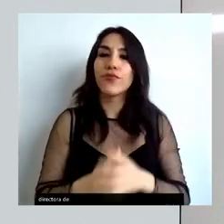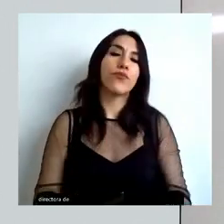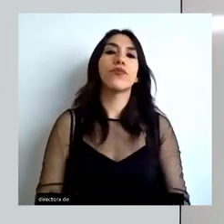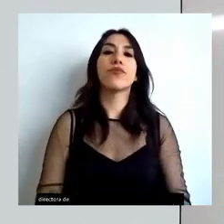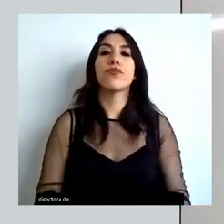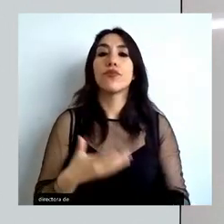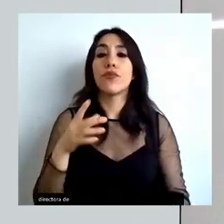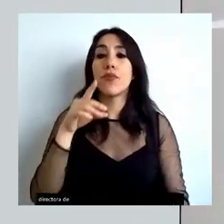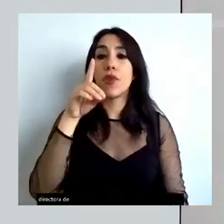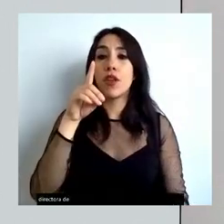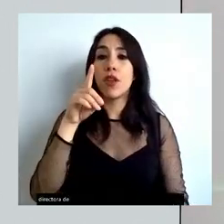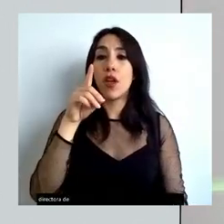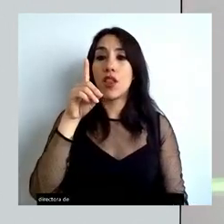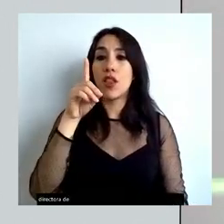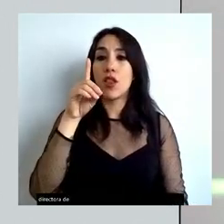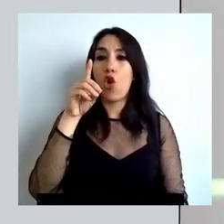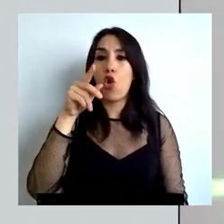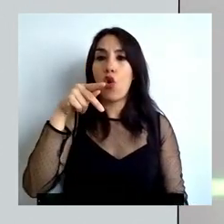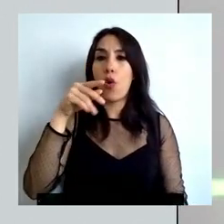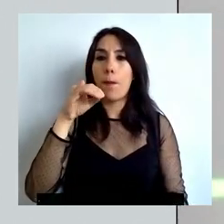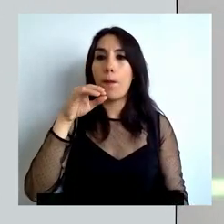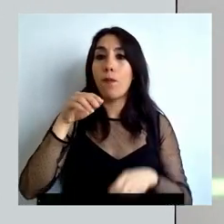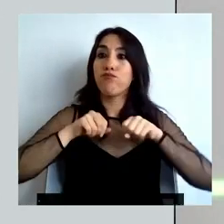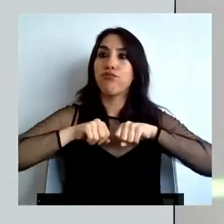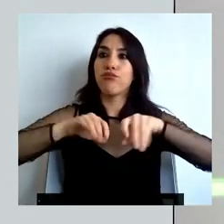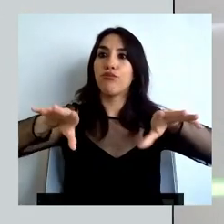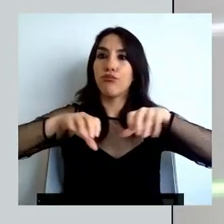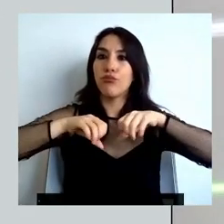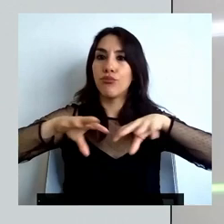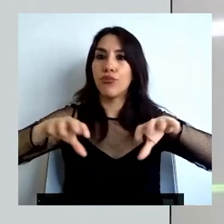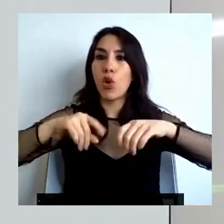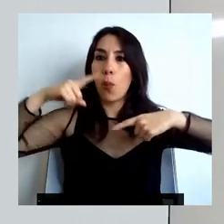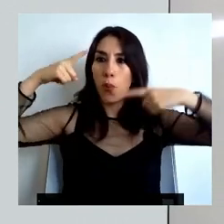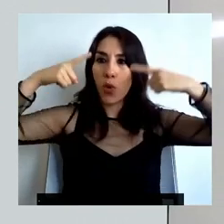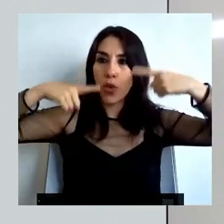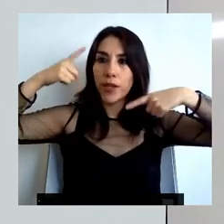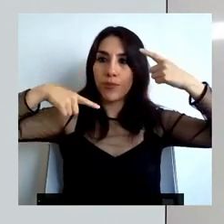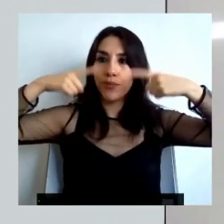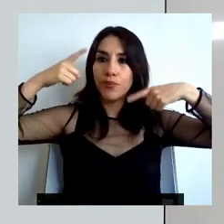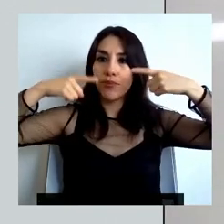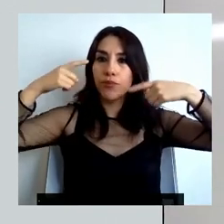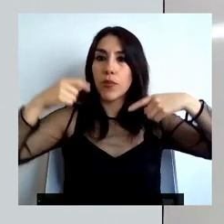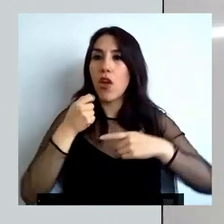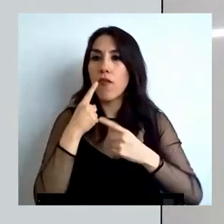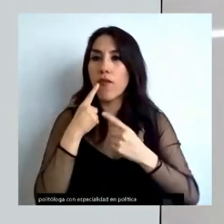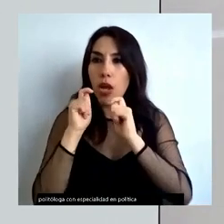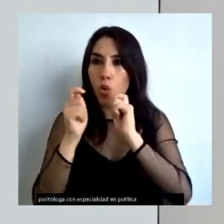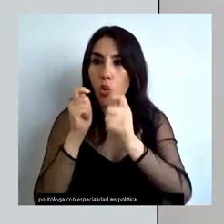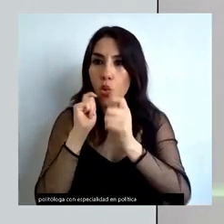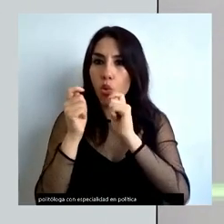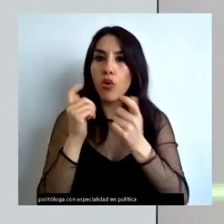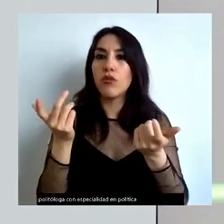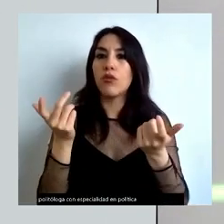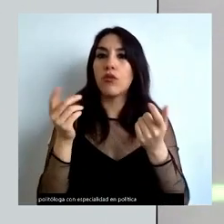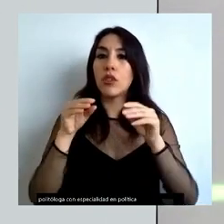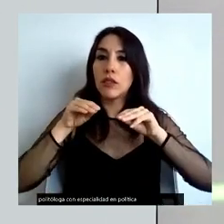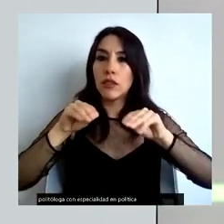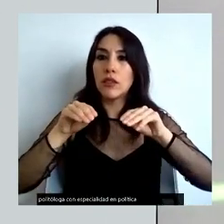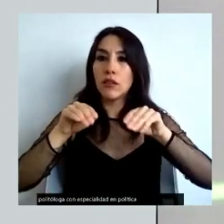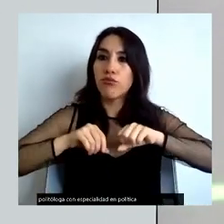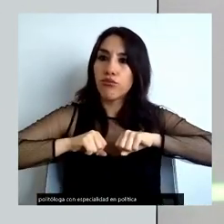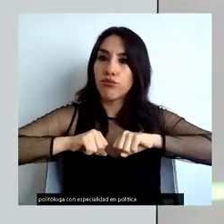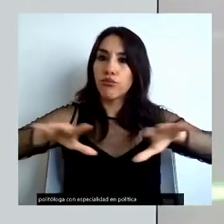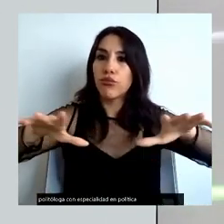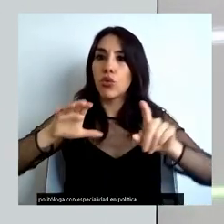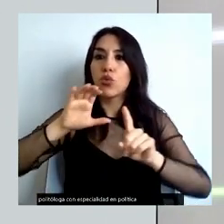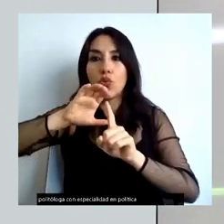She is a political scientist with a specialization in international politics, a qualified journalist and